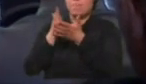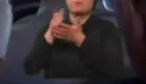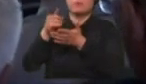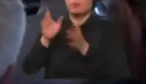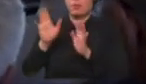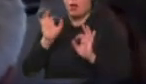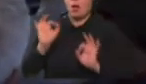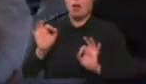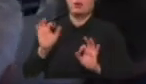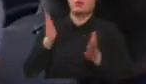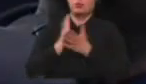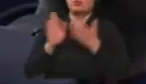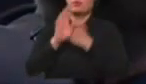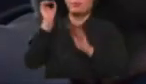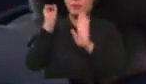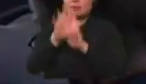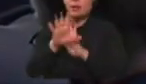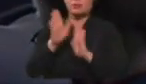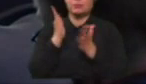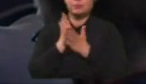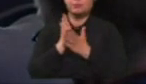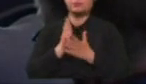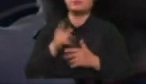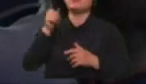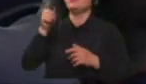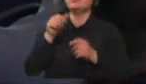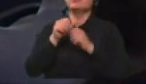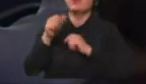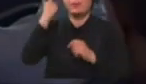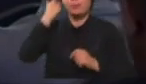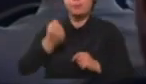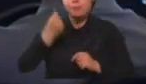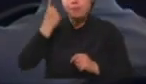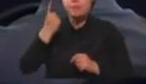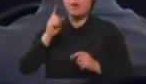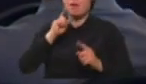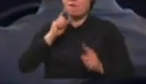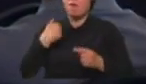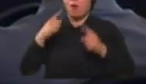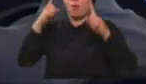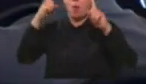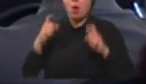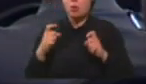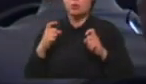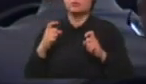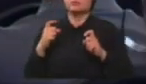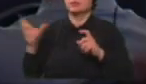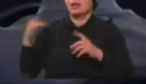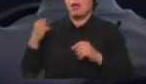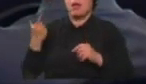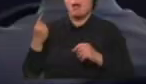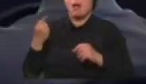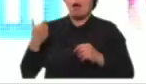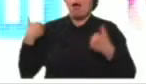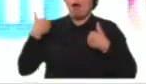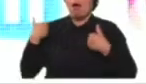There we go. Okay, so this is an initiative I just launched with a partner based in London. It was launched